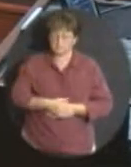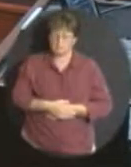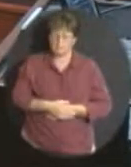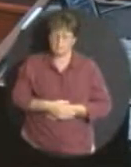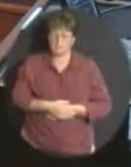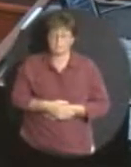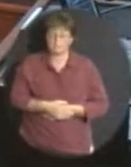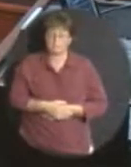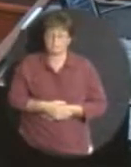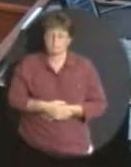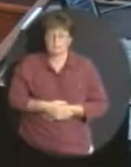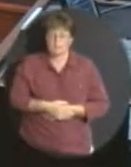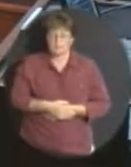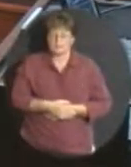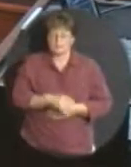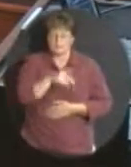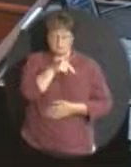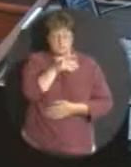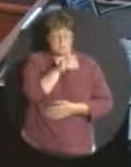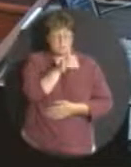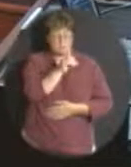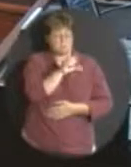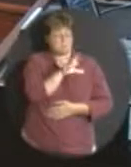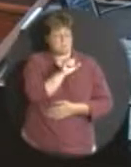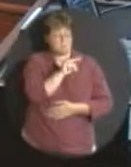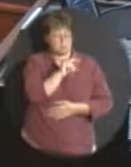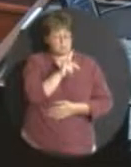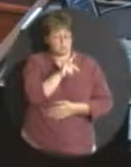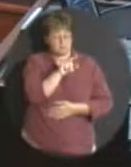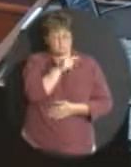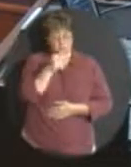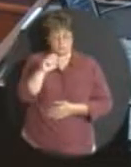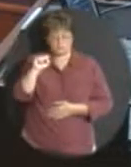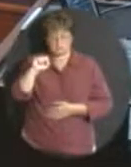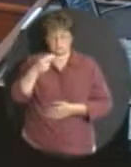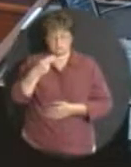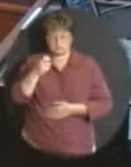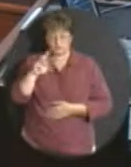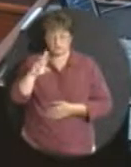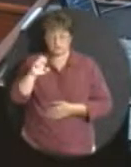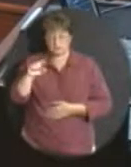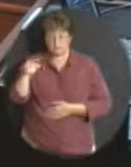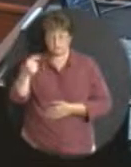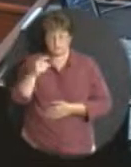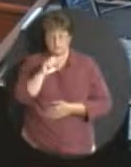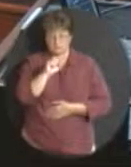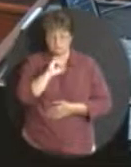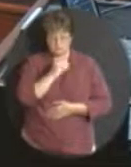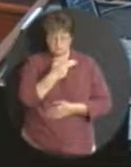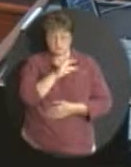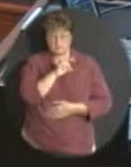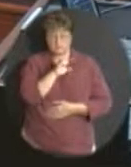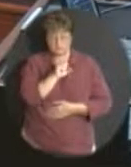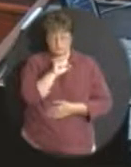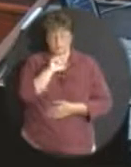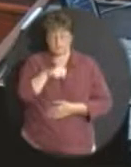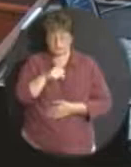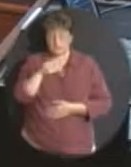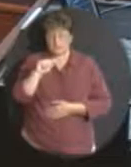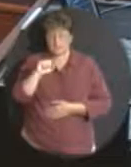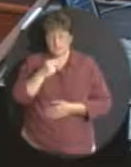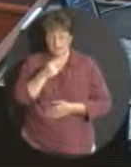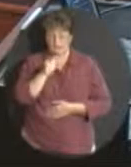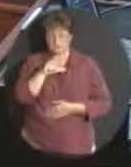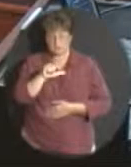Ms. Hibbs, we have a motion by Mr. Poland and a second by Mr. Scheer. Would you call the roll? Mr. Scheer? Yes. Ms. Ashley?